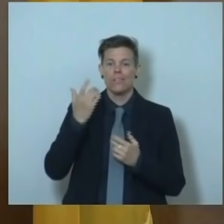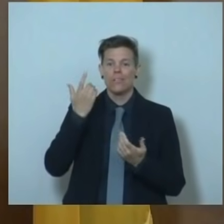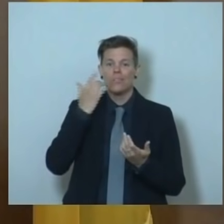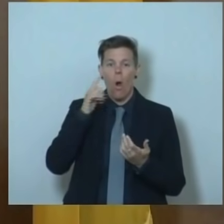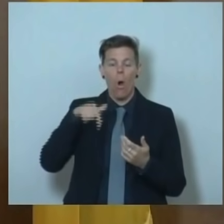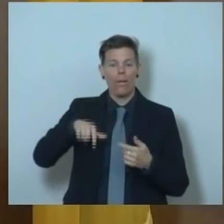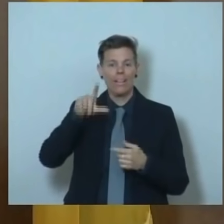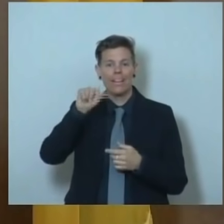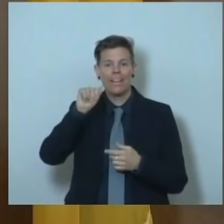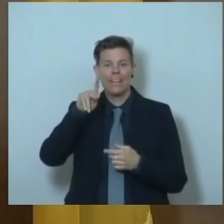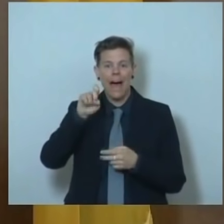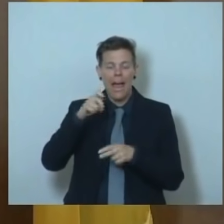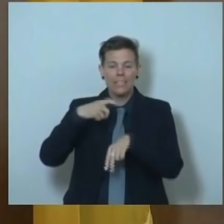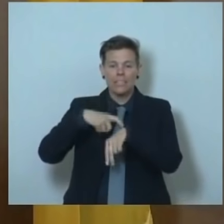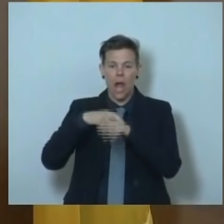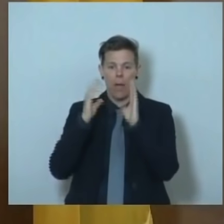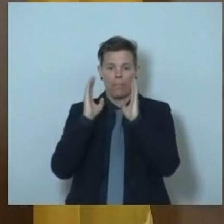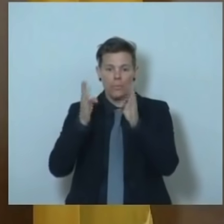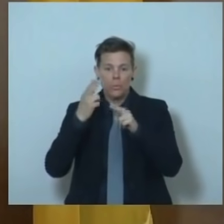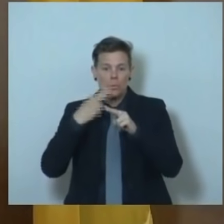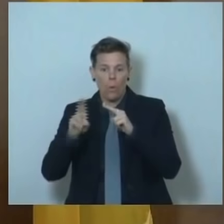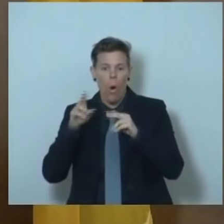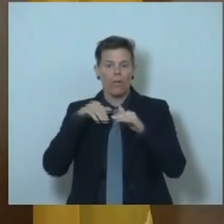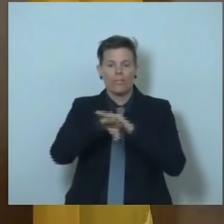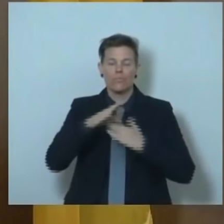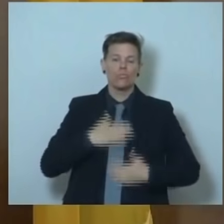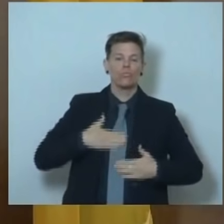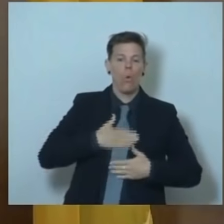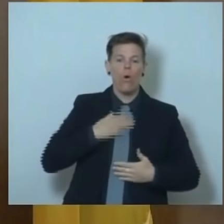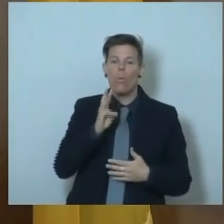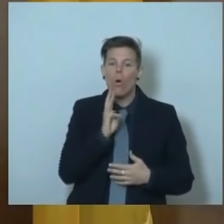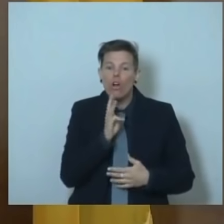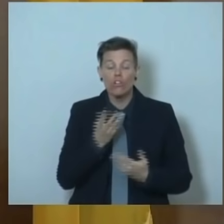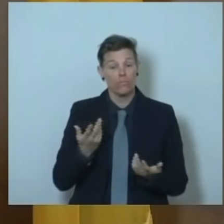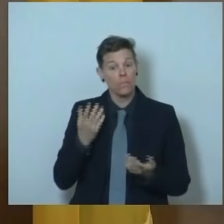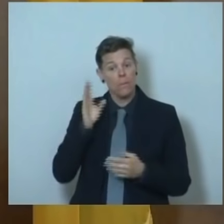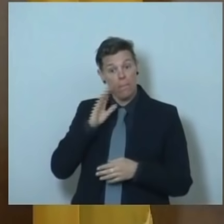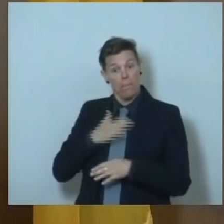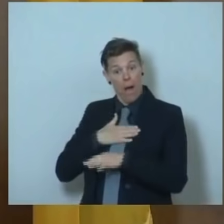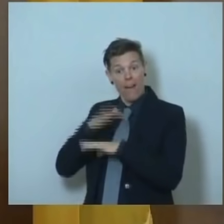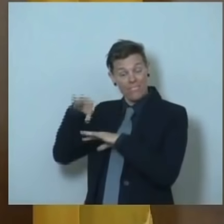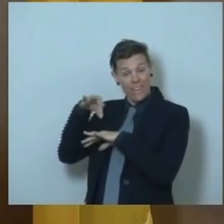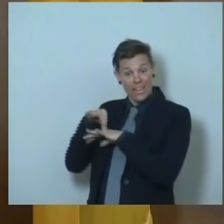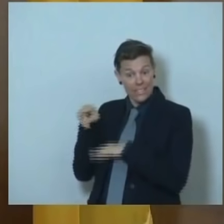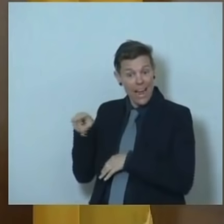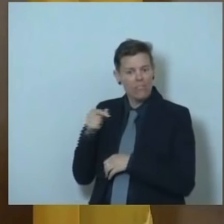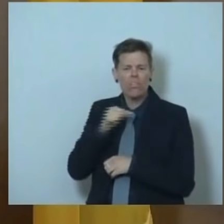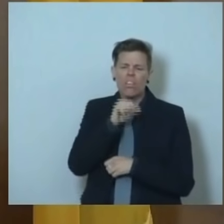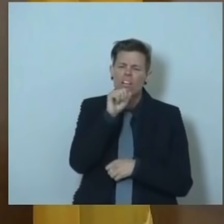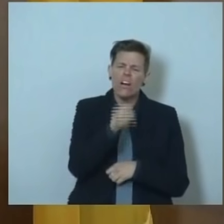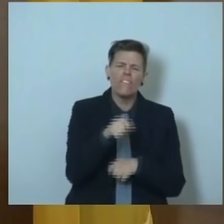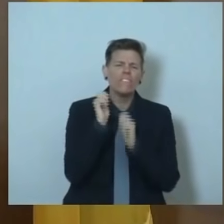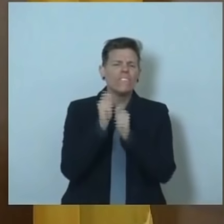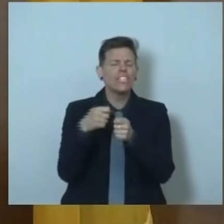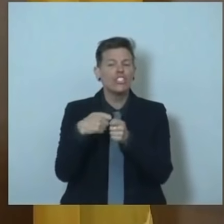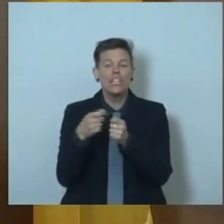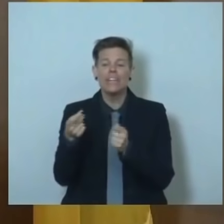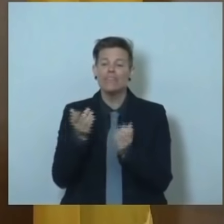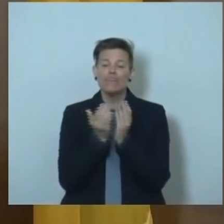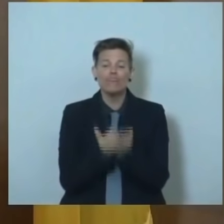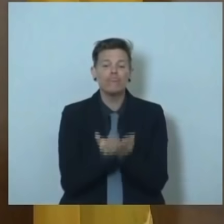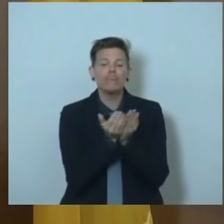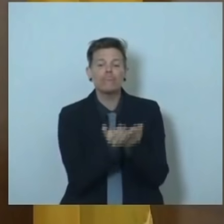My fiance is a fisherman. I'm a fisherwoman and boater. And look forward to